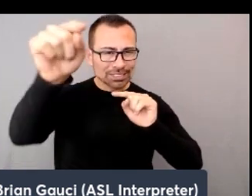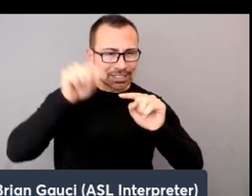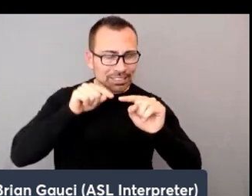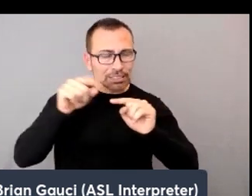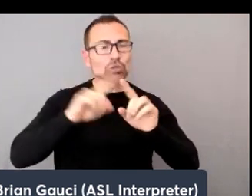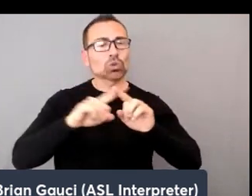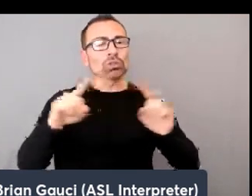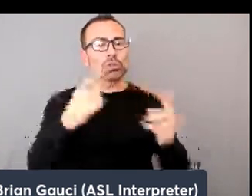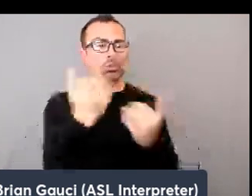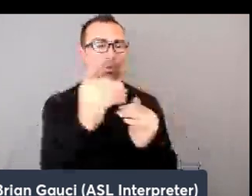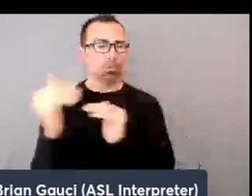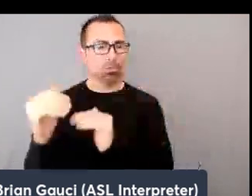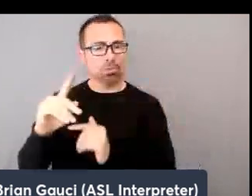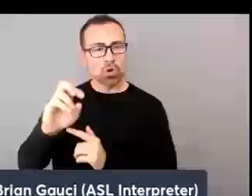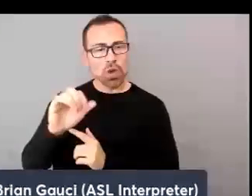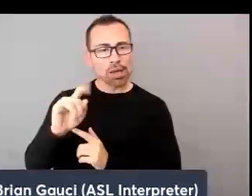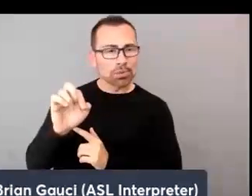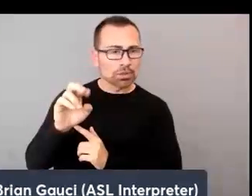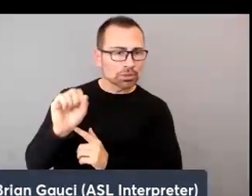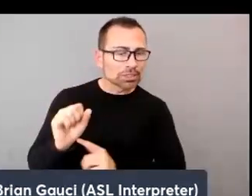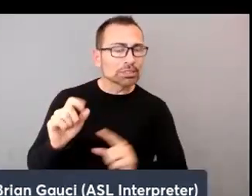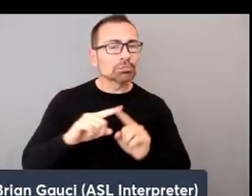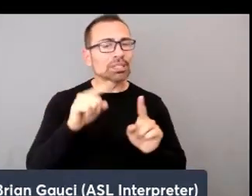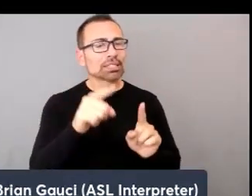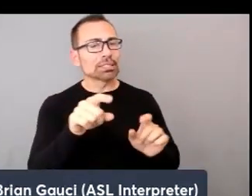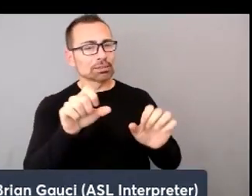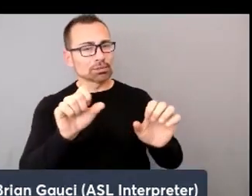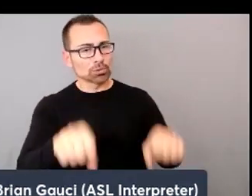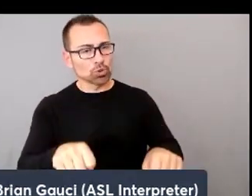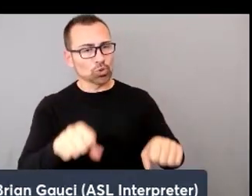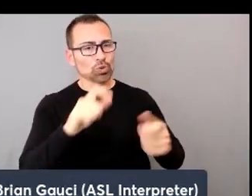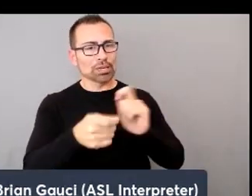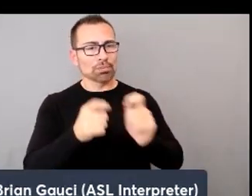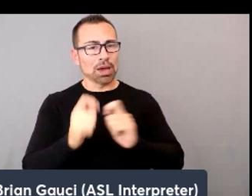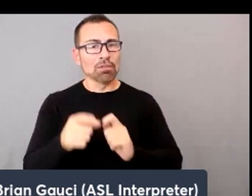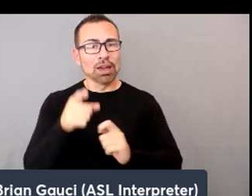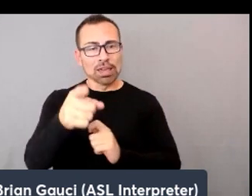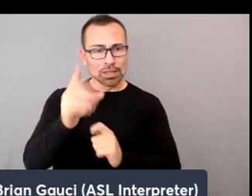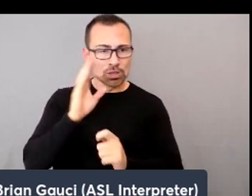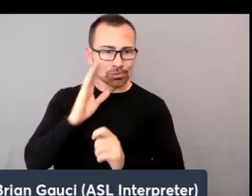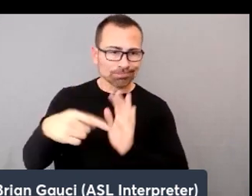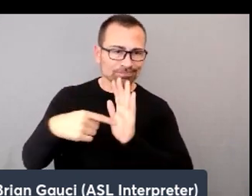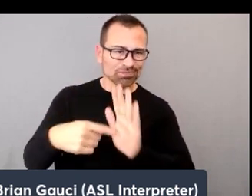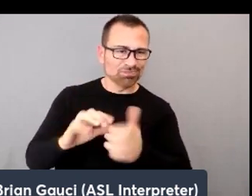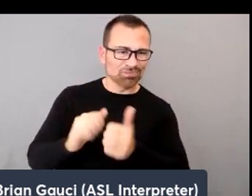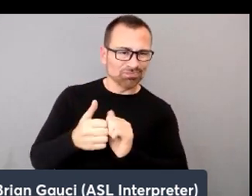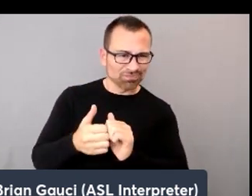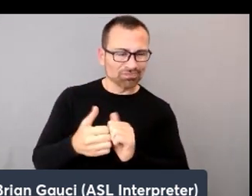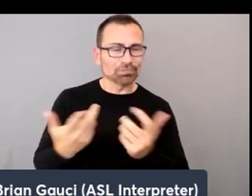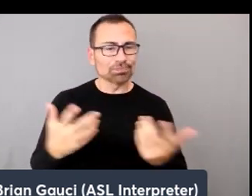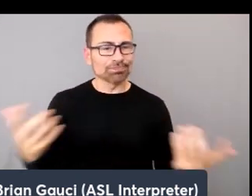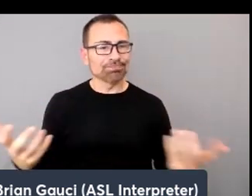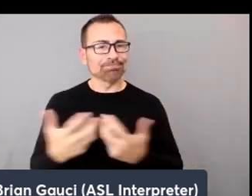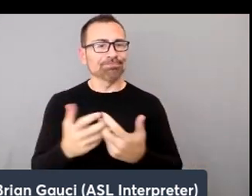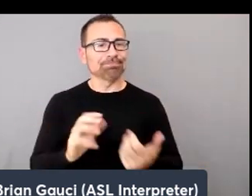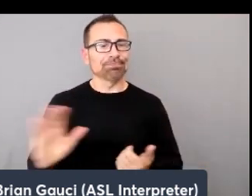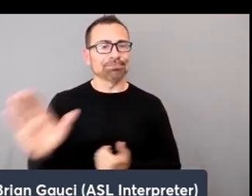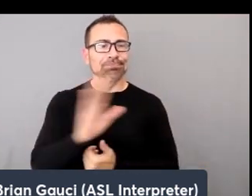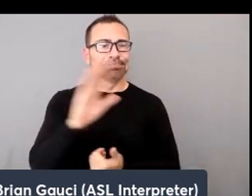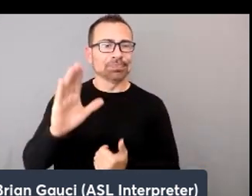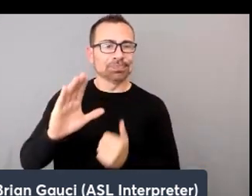this is where you can modify it. And the API will walk you through how to modify that and match your